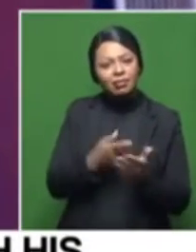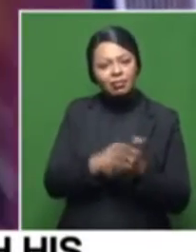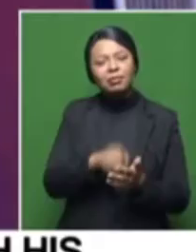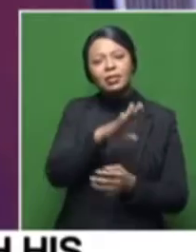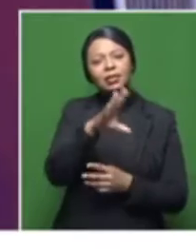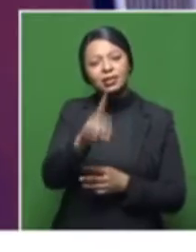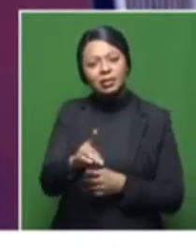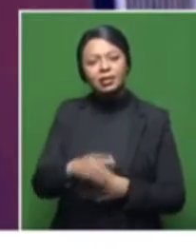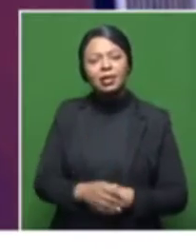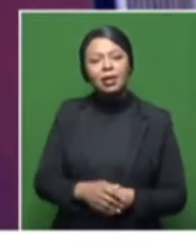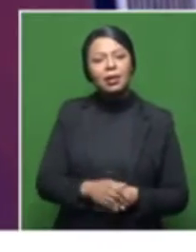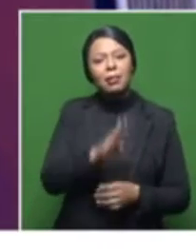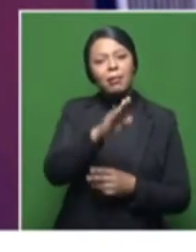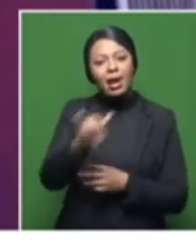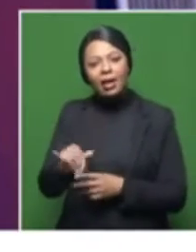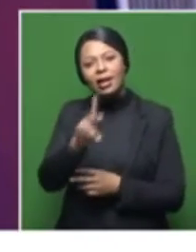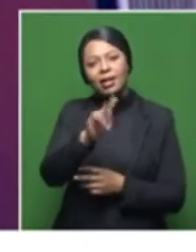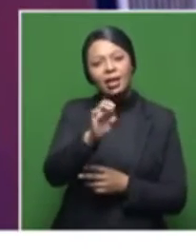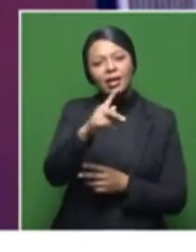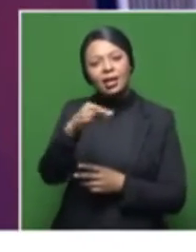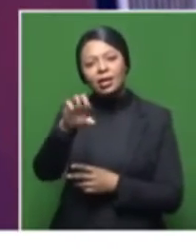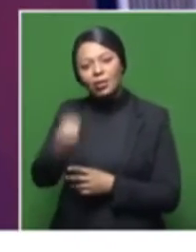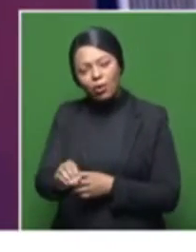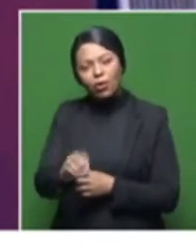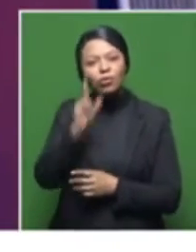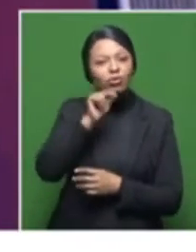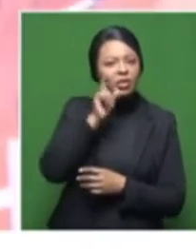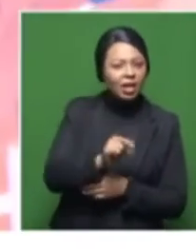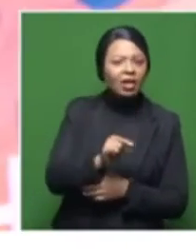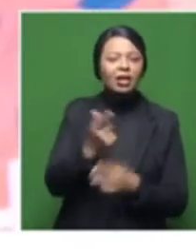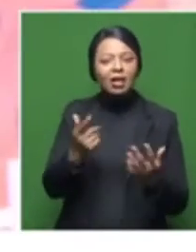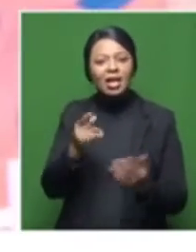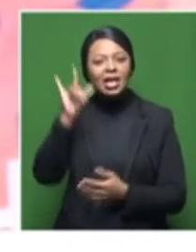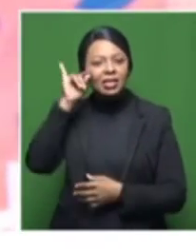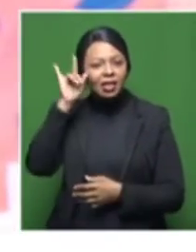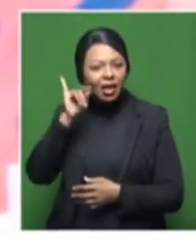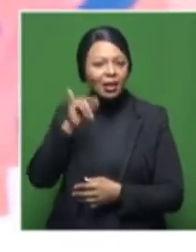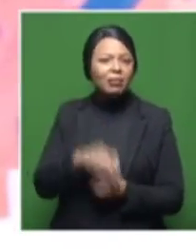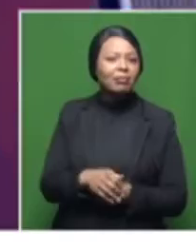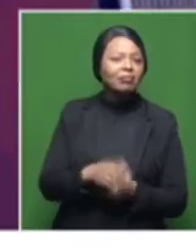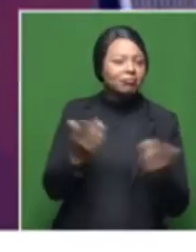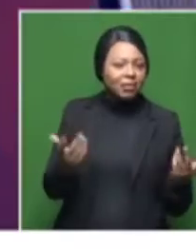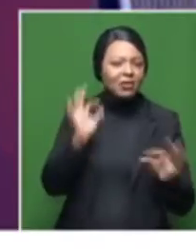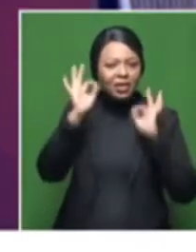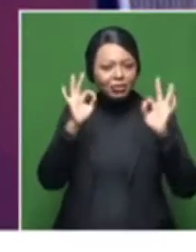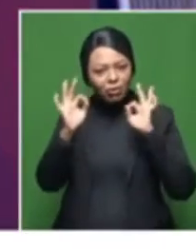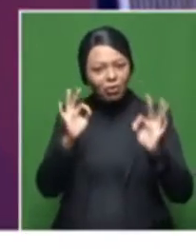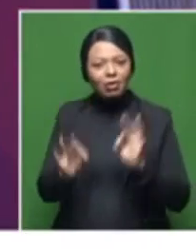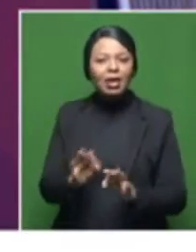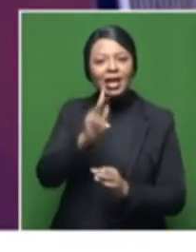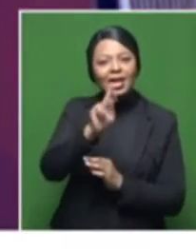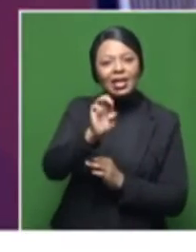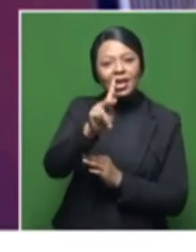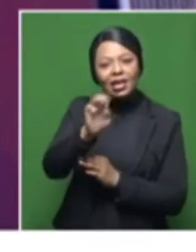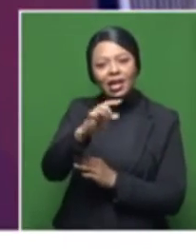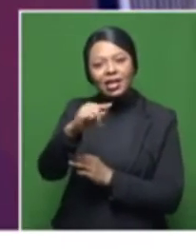Okay. Instagram, Facebook, Twitter. It is at Kekelingo Music. All right. So Kekelingo, great chatting to you, man. Thank you so much. Please continue sharing that